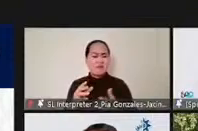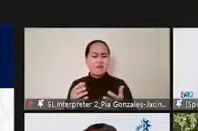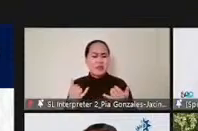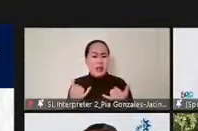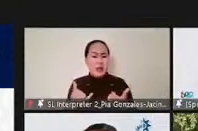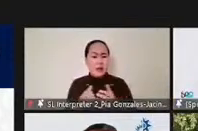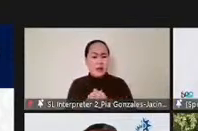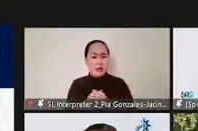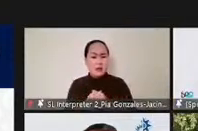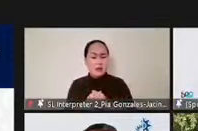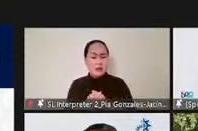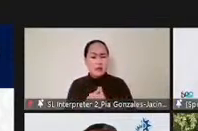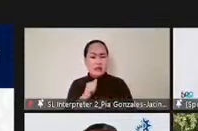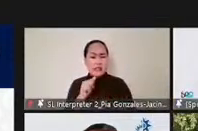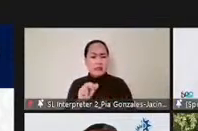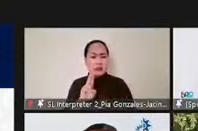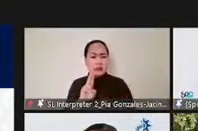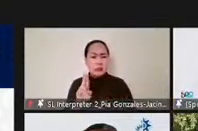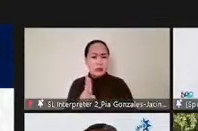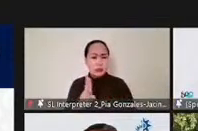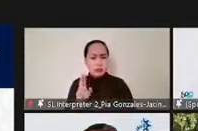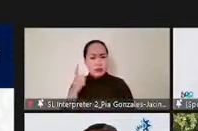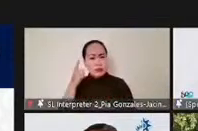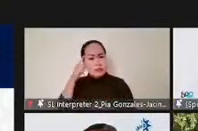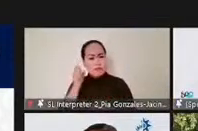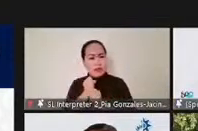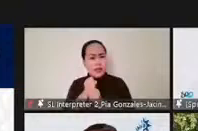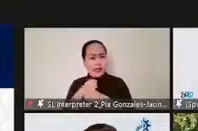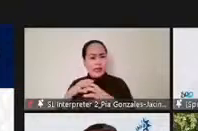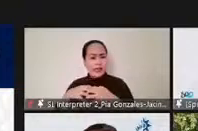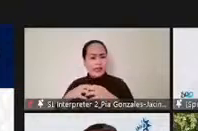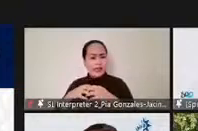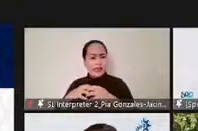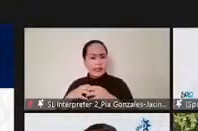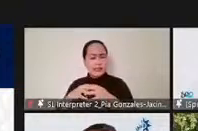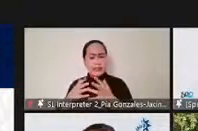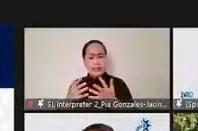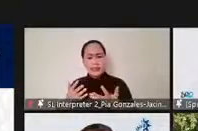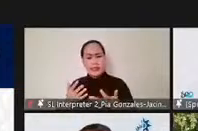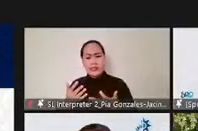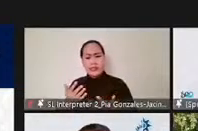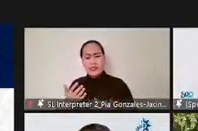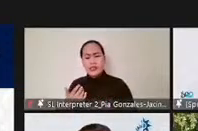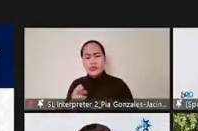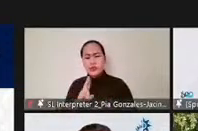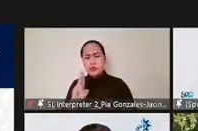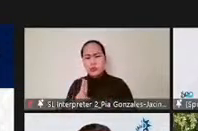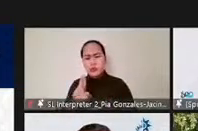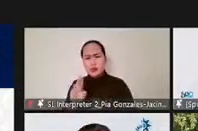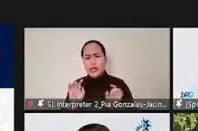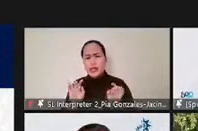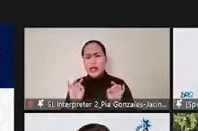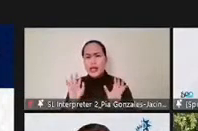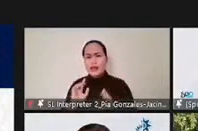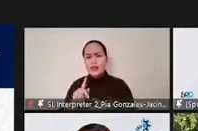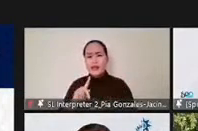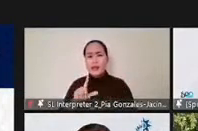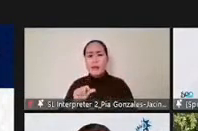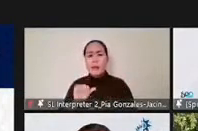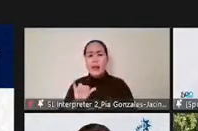they are no longer constructing it. In fact, some are already using the lightweight like